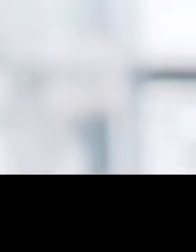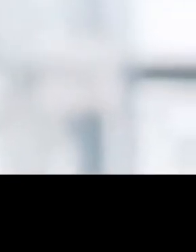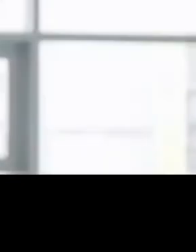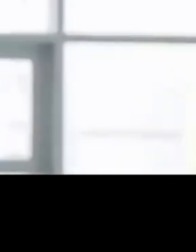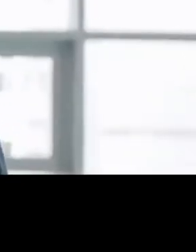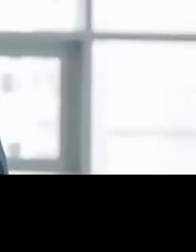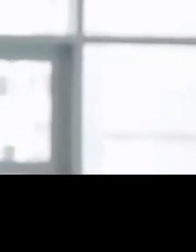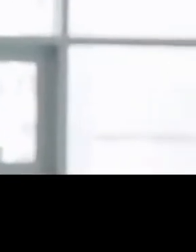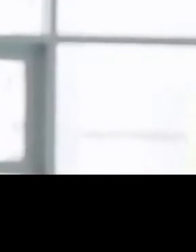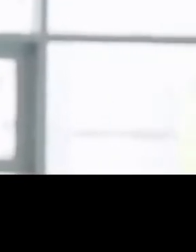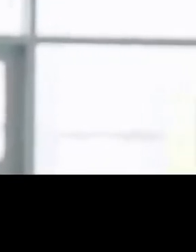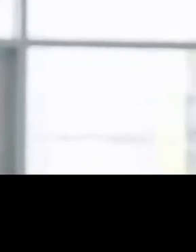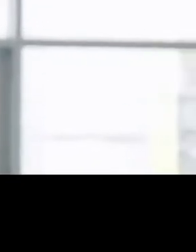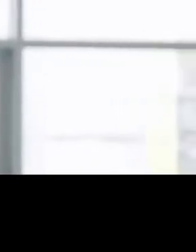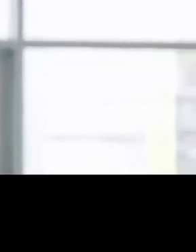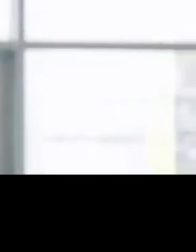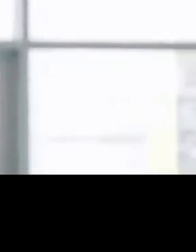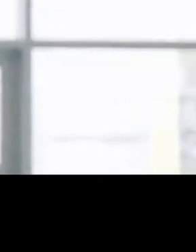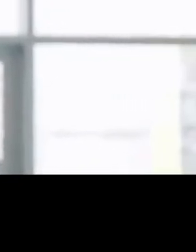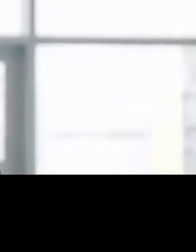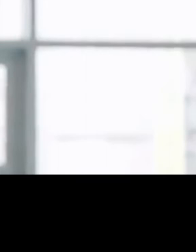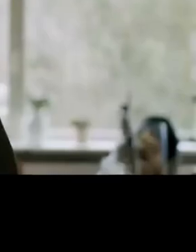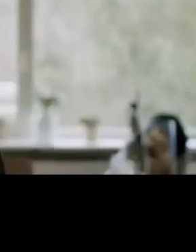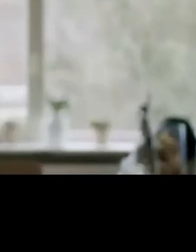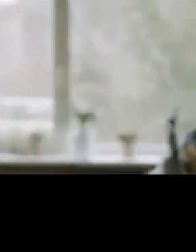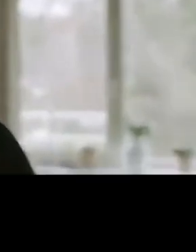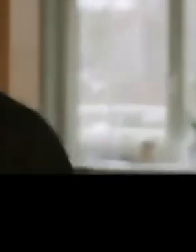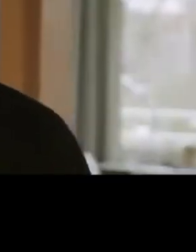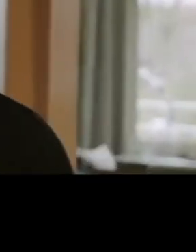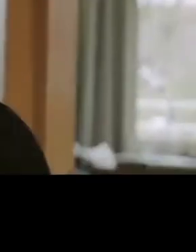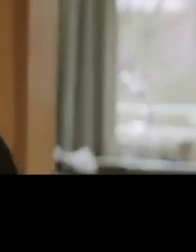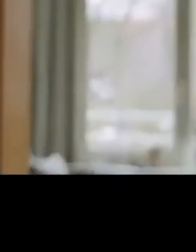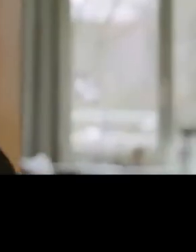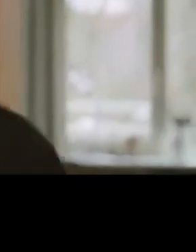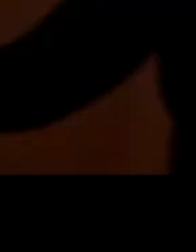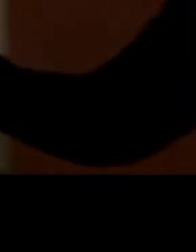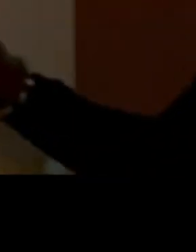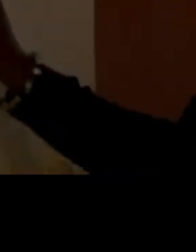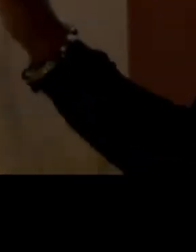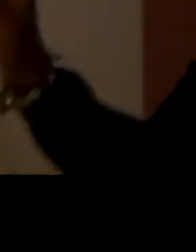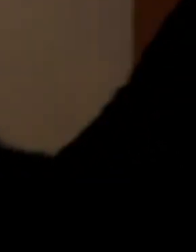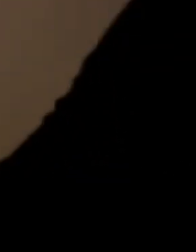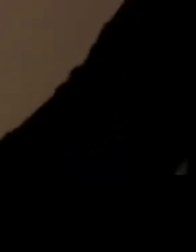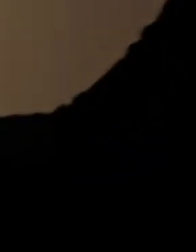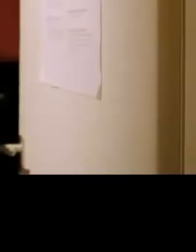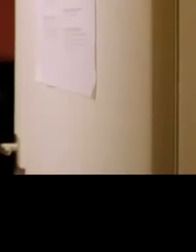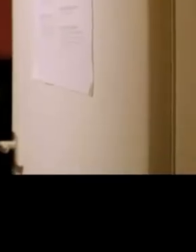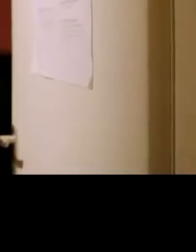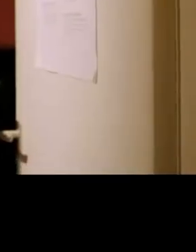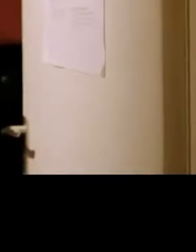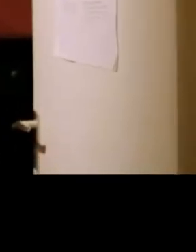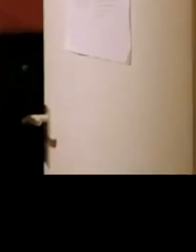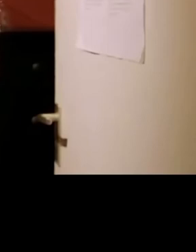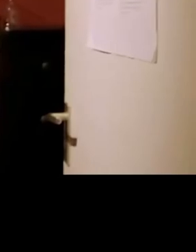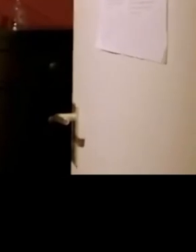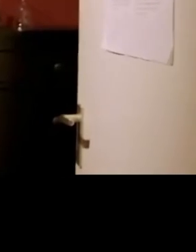colleague near the coffee machine. Looks like Alex from finance. To step out for some fresh air and roam